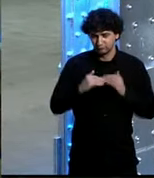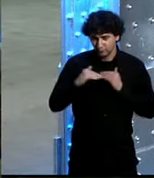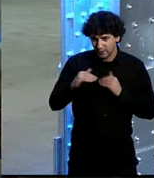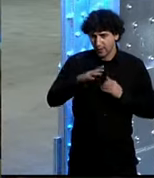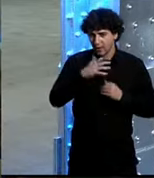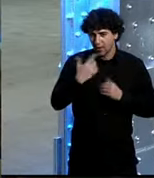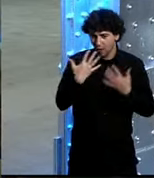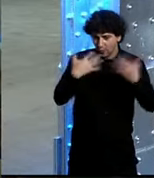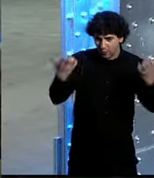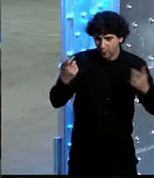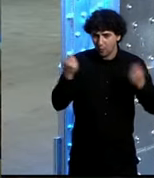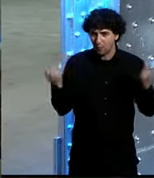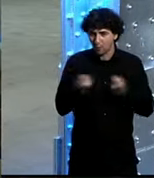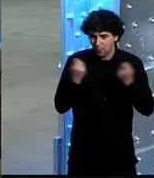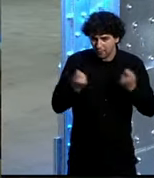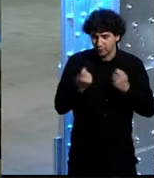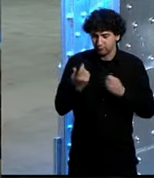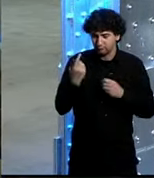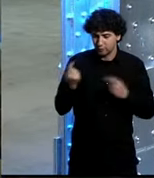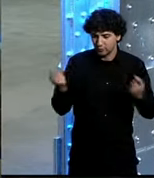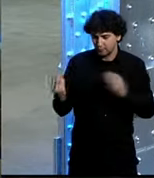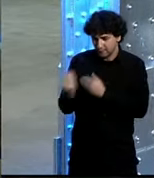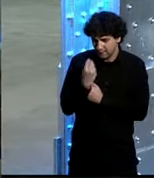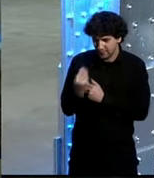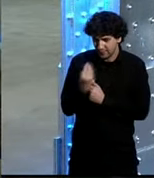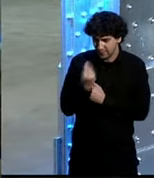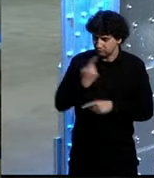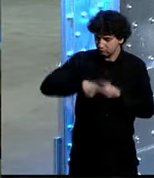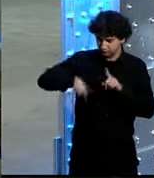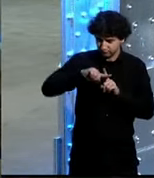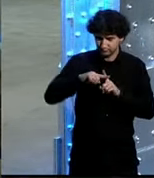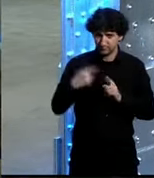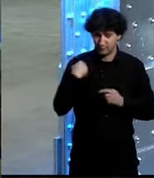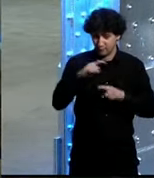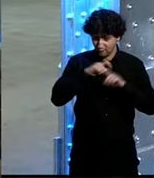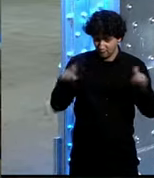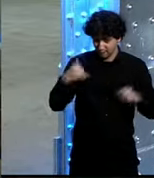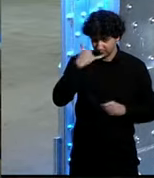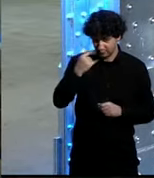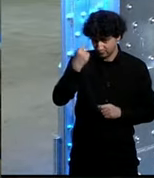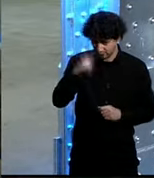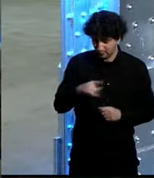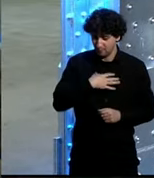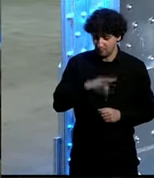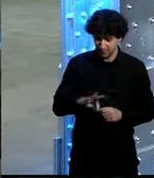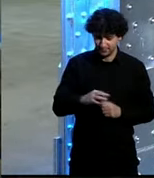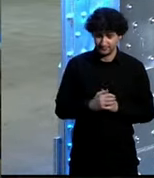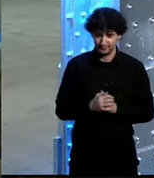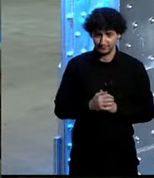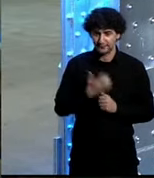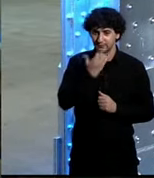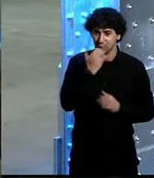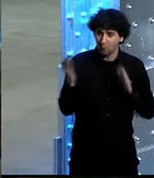this. About sustainability, return, funding, audience. We already heard a lot about the audience